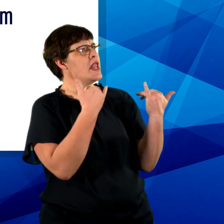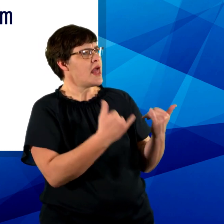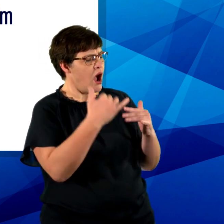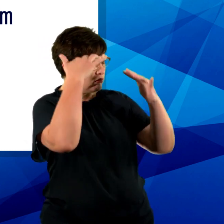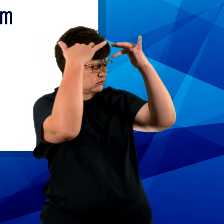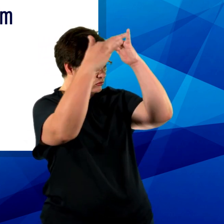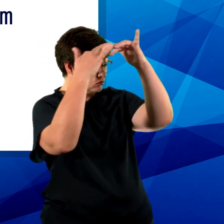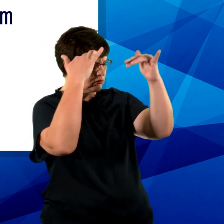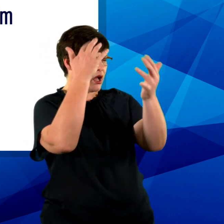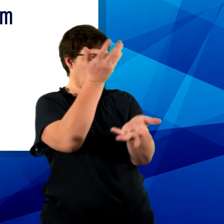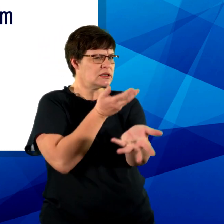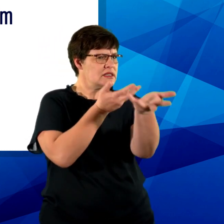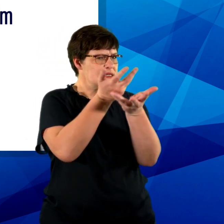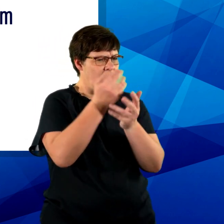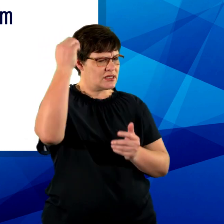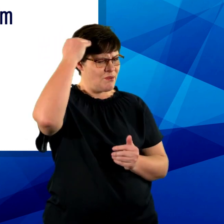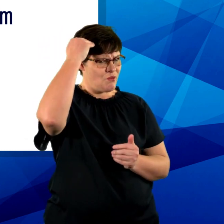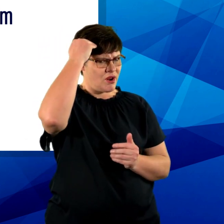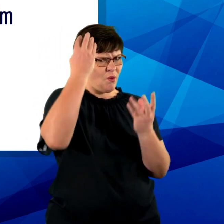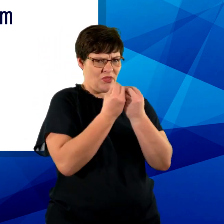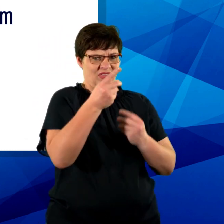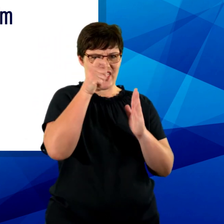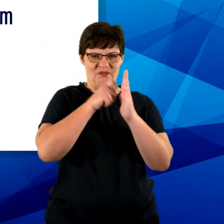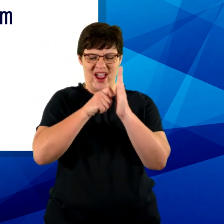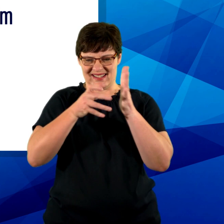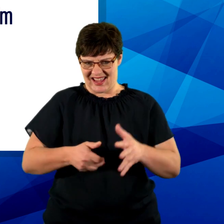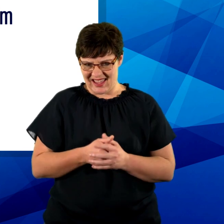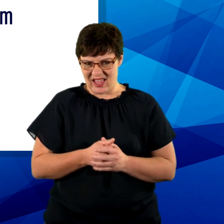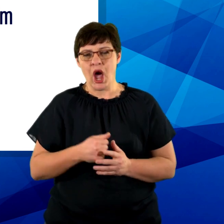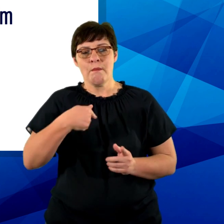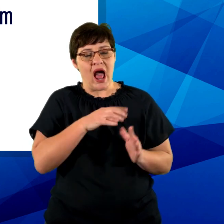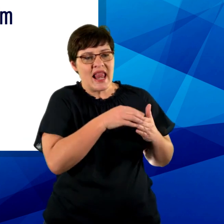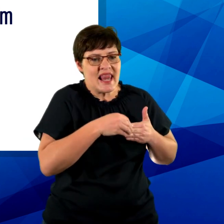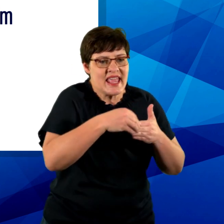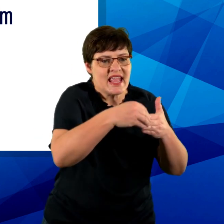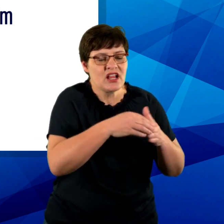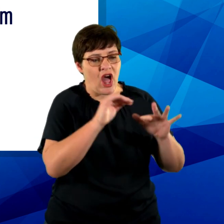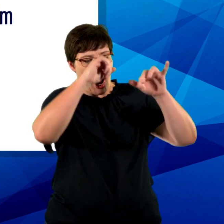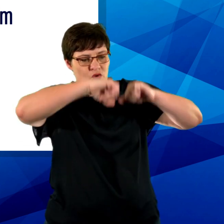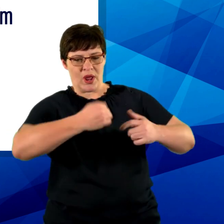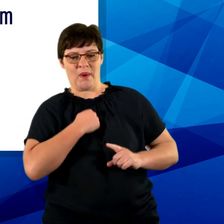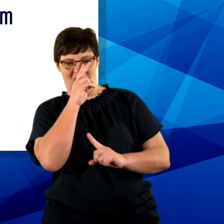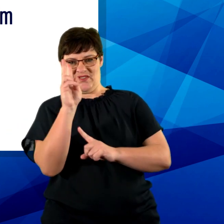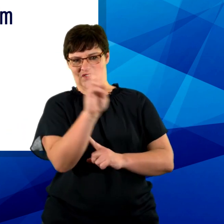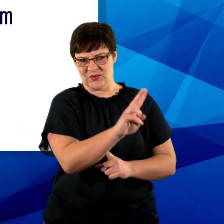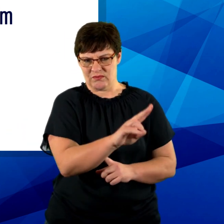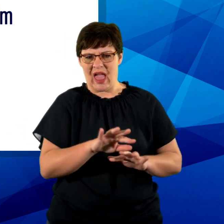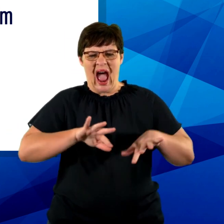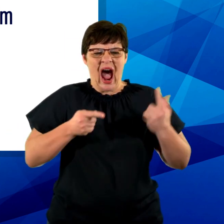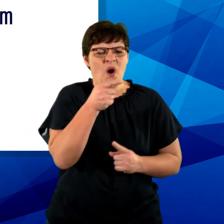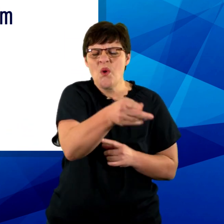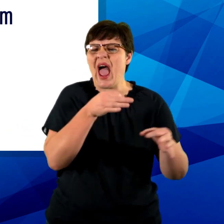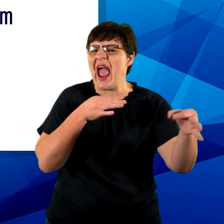into a virtual dialogue with you, so that you can lead him or her to your viewpoint. How can this be explained?